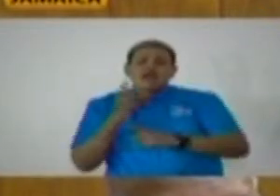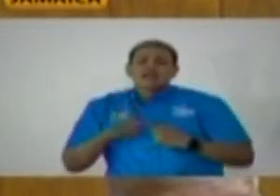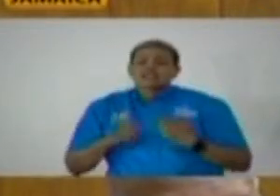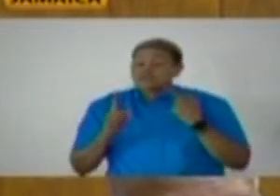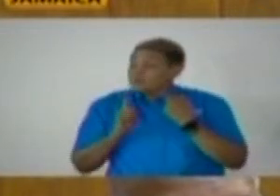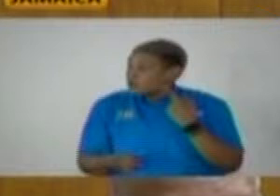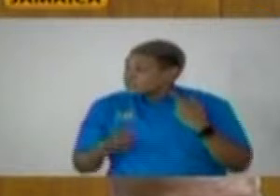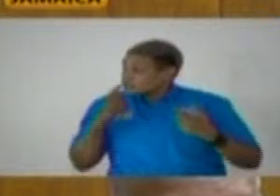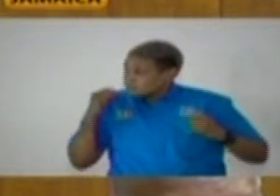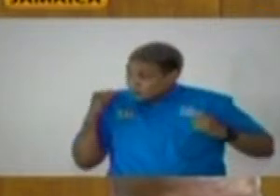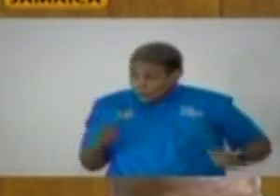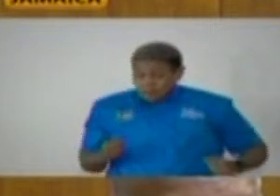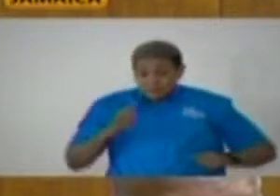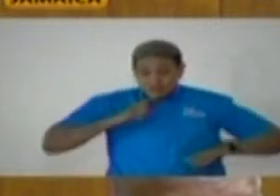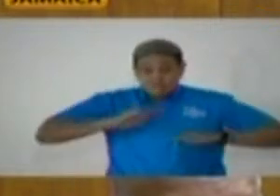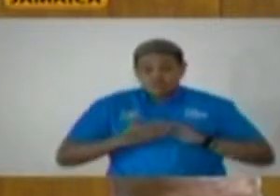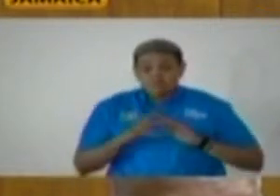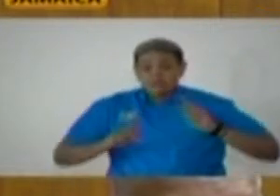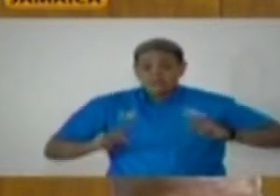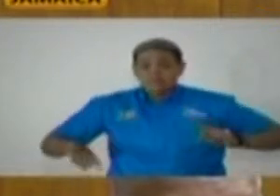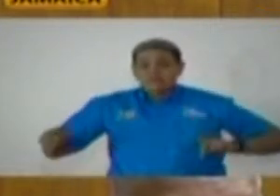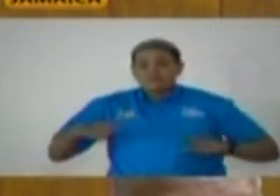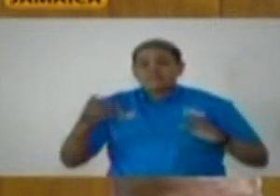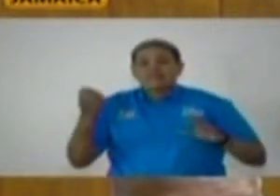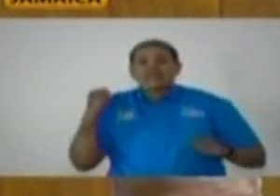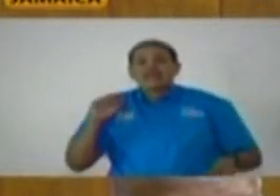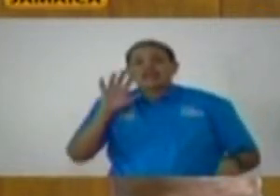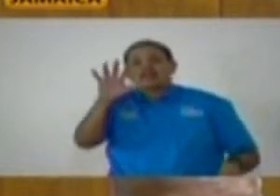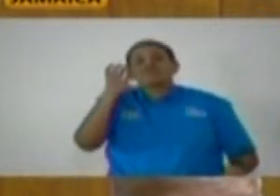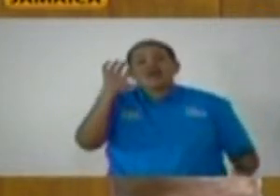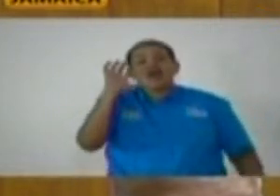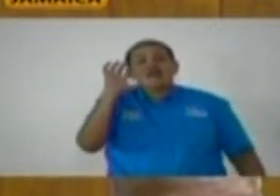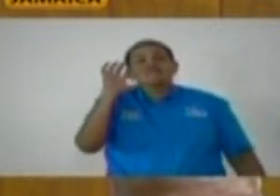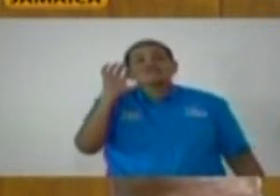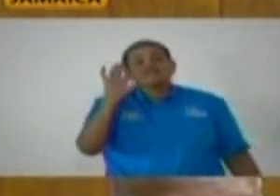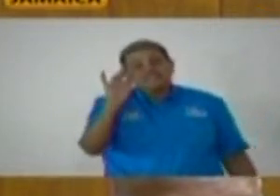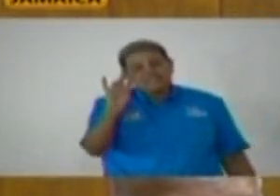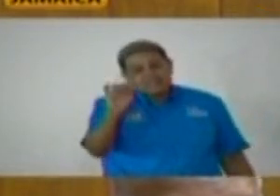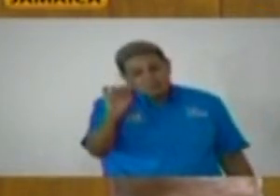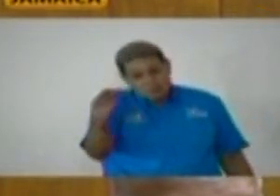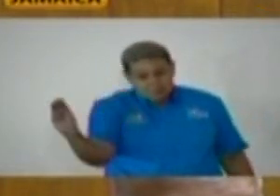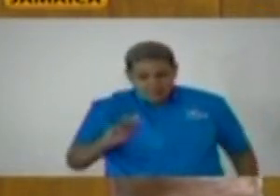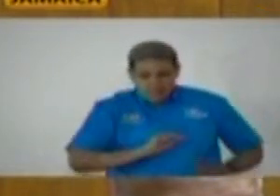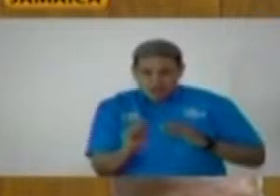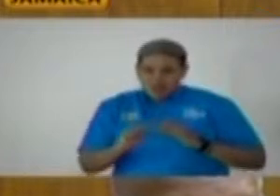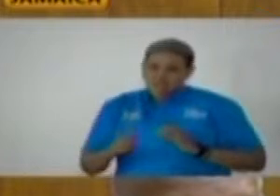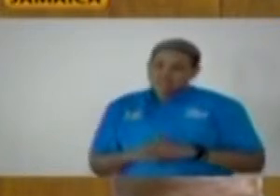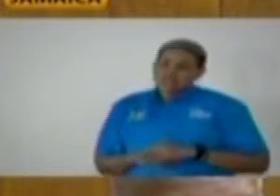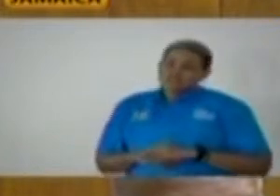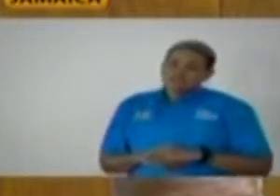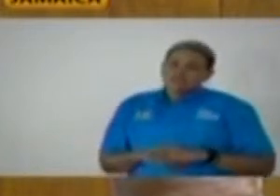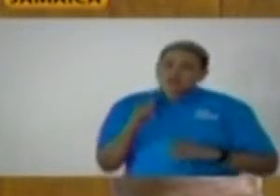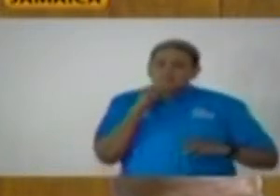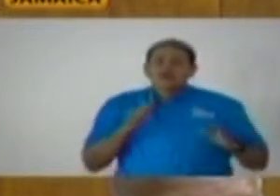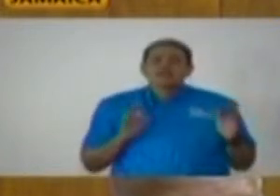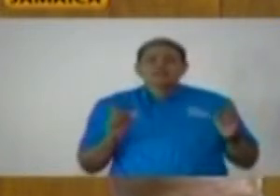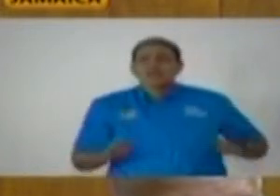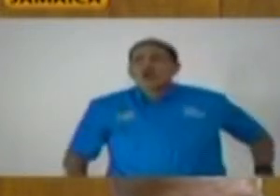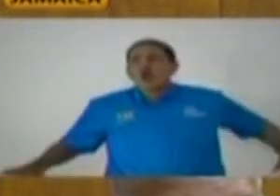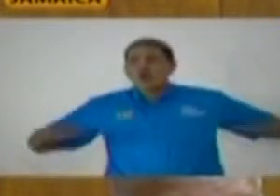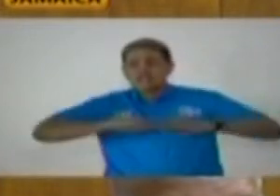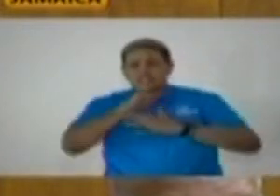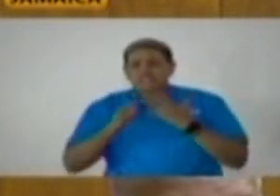and the well-being of the Jamaican people, gets 571 million. Even less. So, Madam Speaker, all